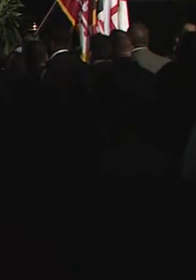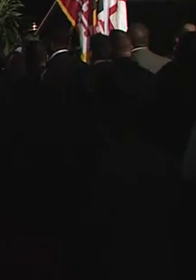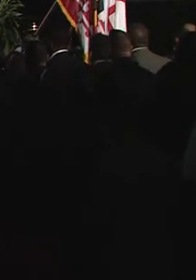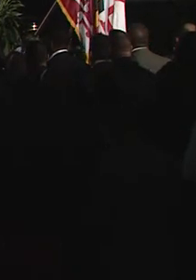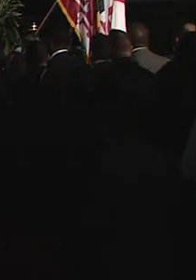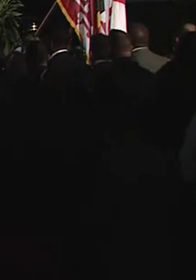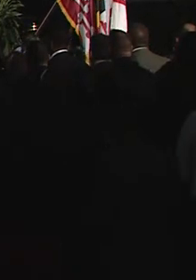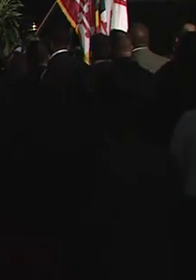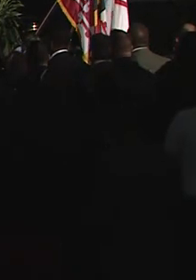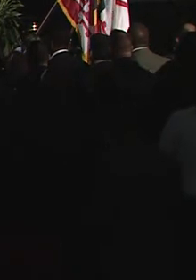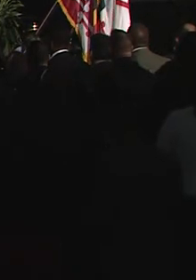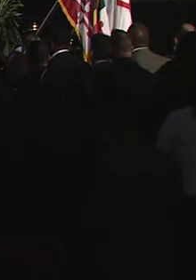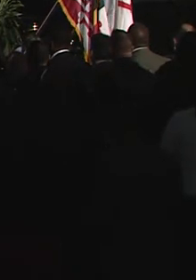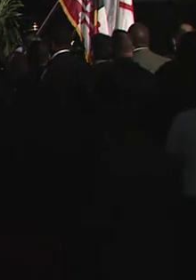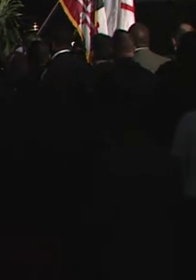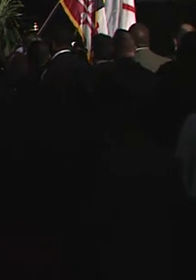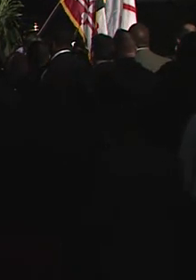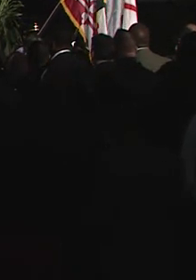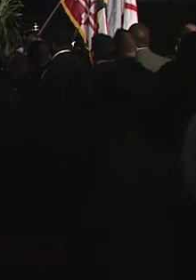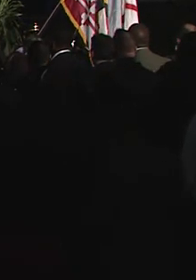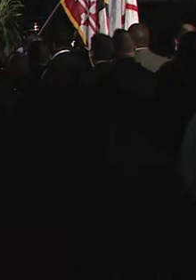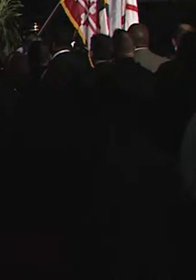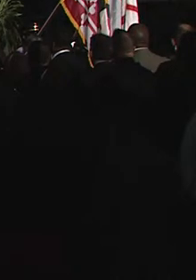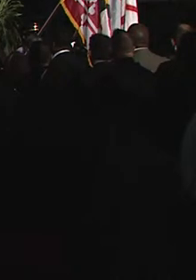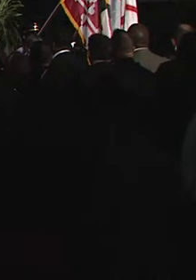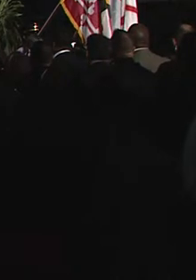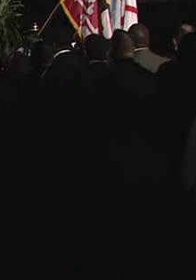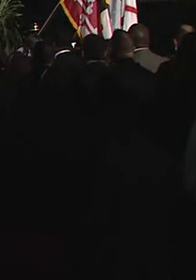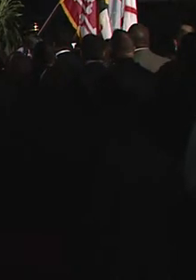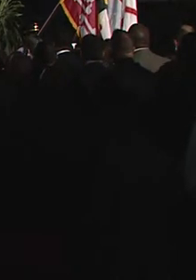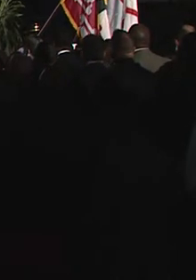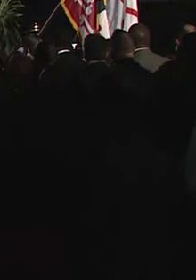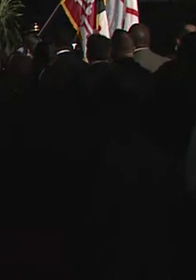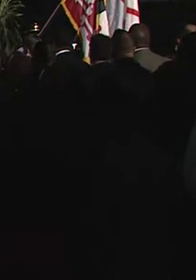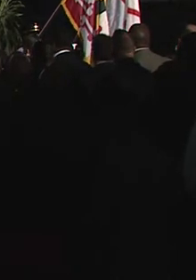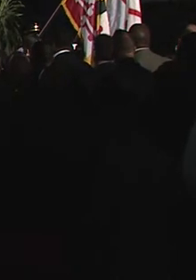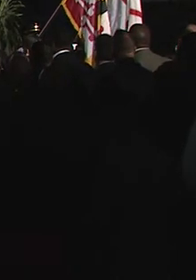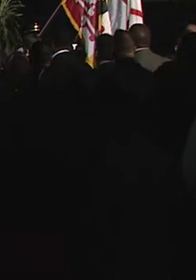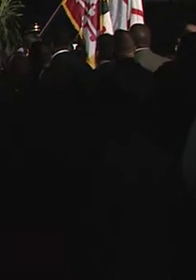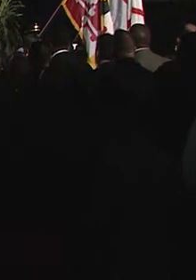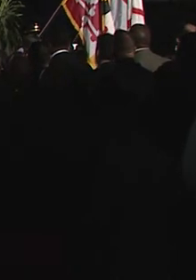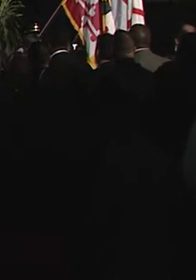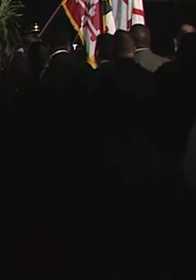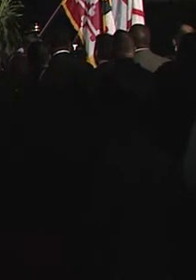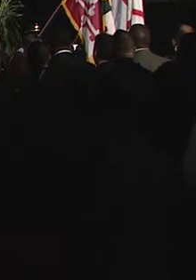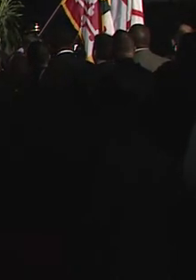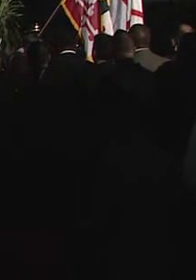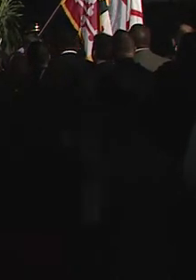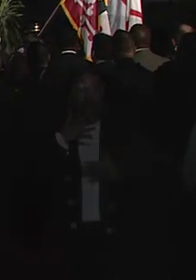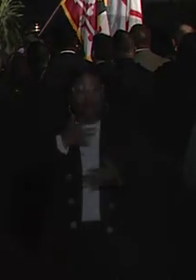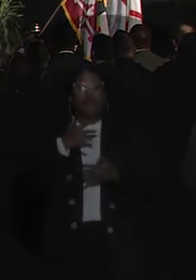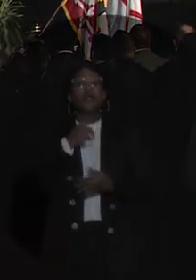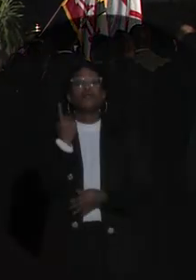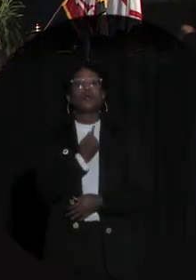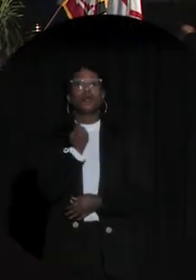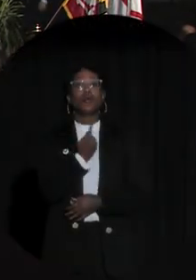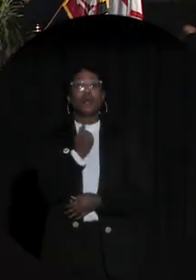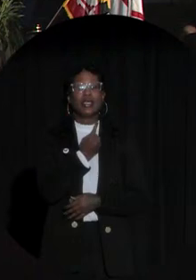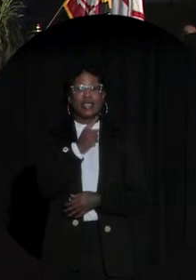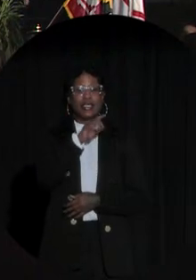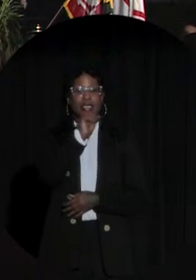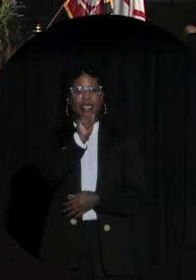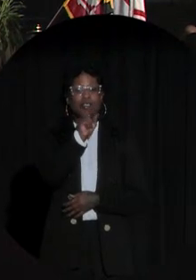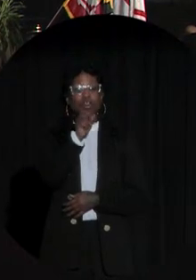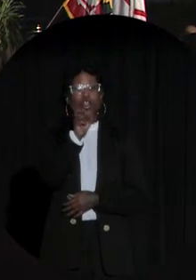Kindly remain standing for the national anthem performed by soloist and award-winning urban Latin artist Jay